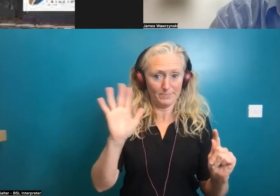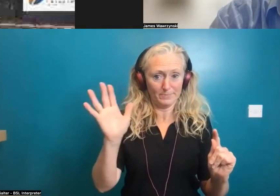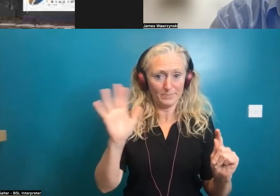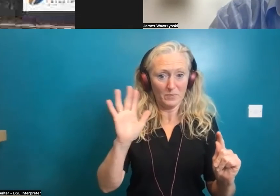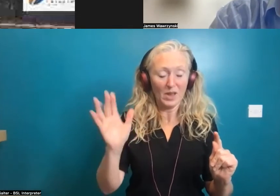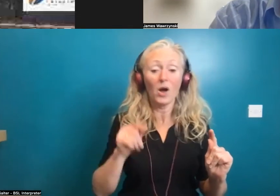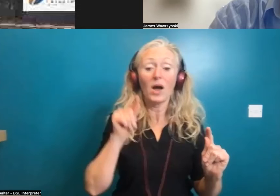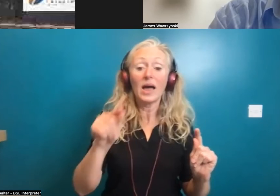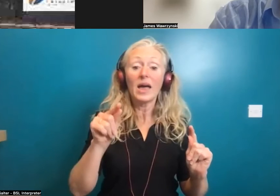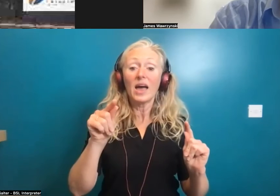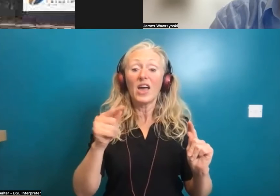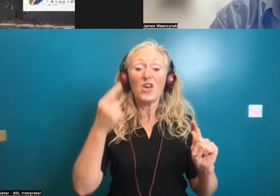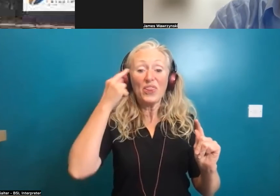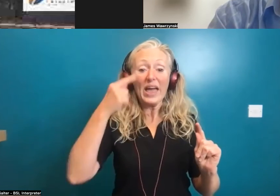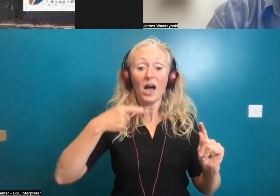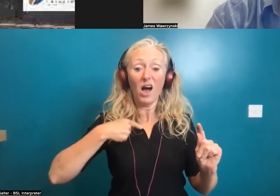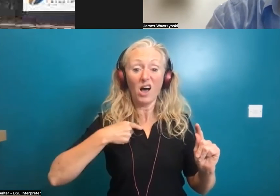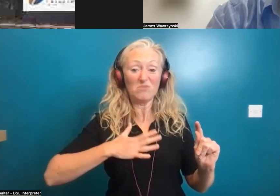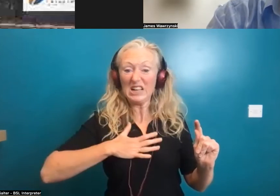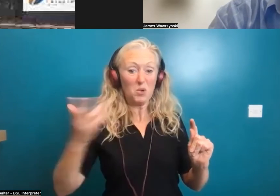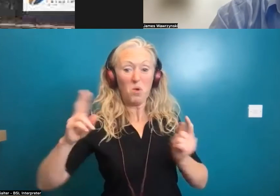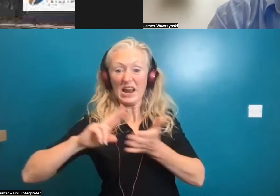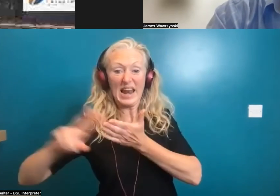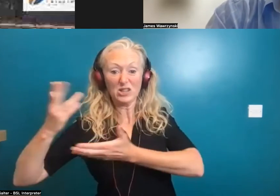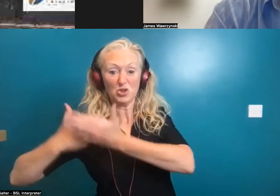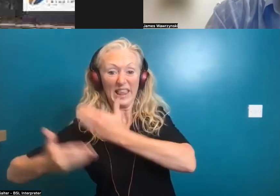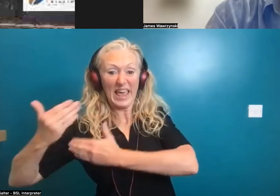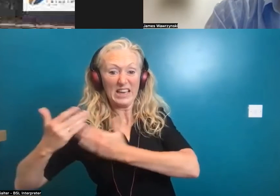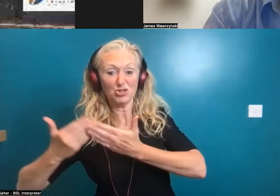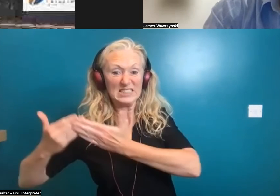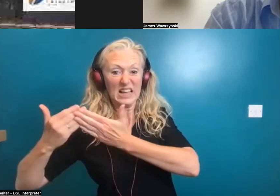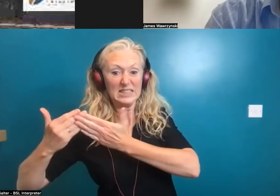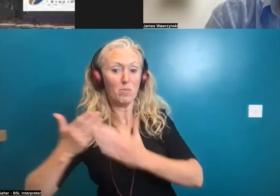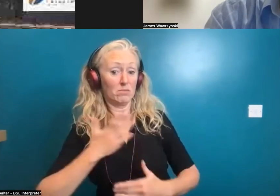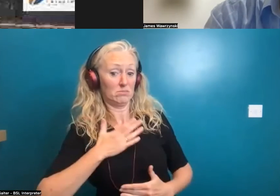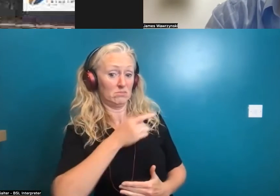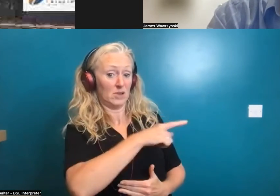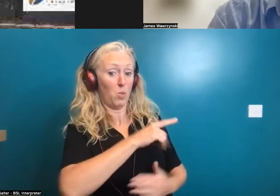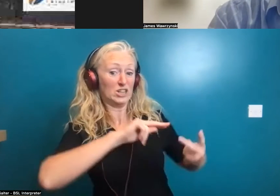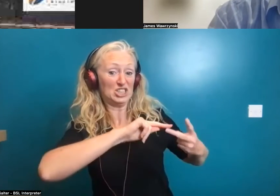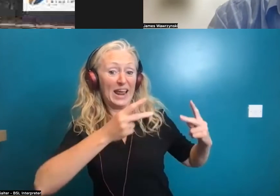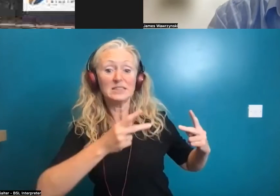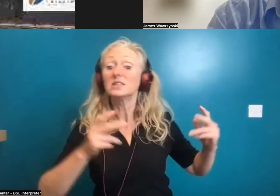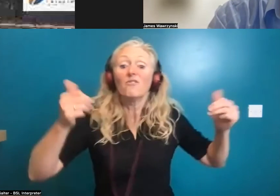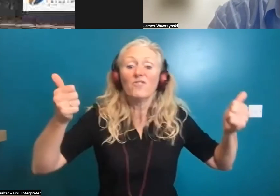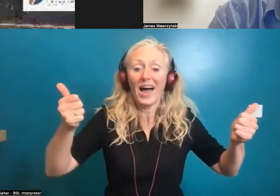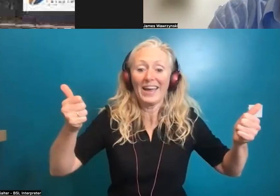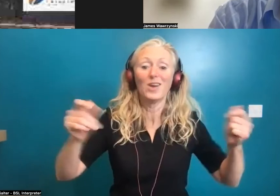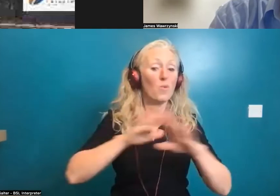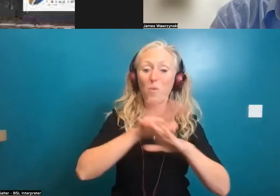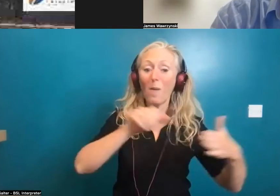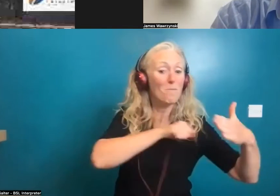enter our study, and we try to provide equitable access to all of the studies.